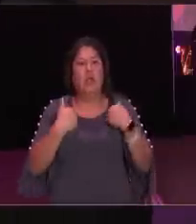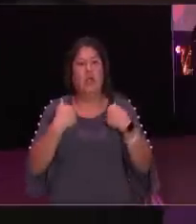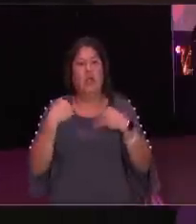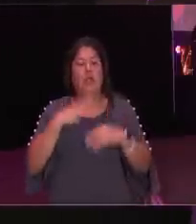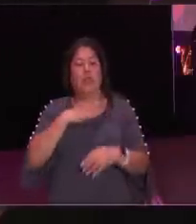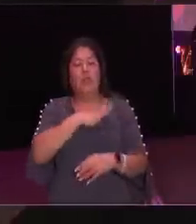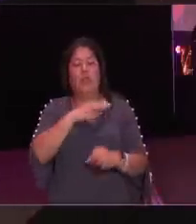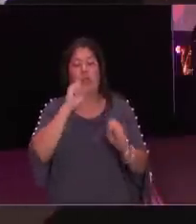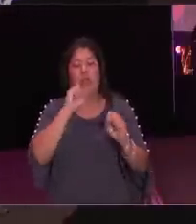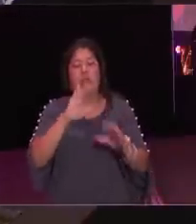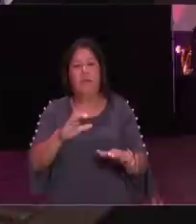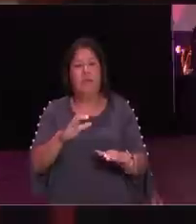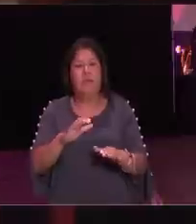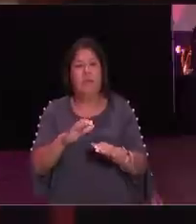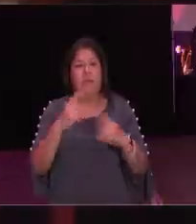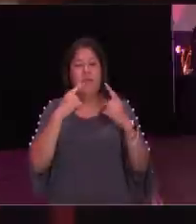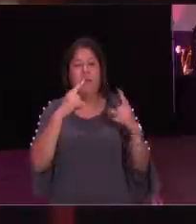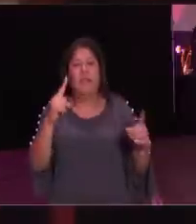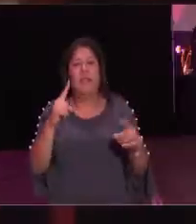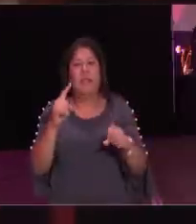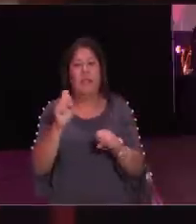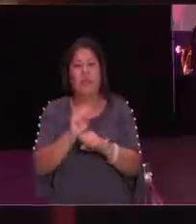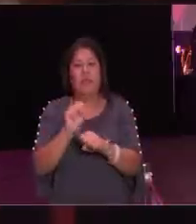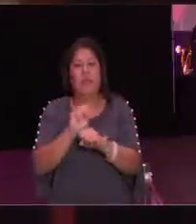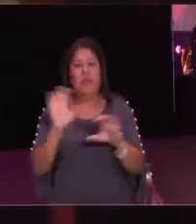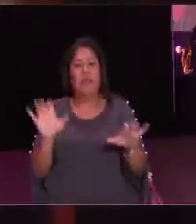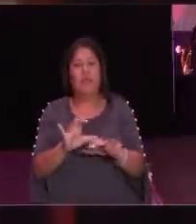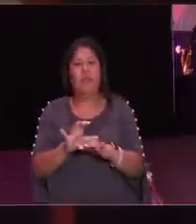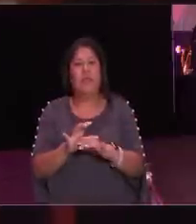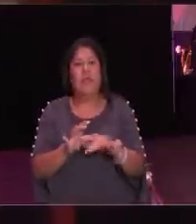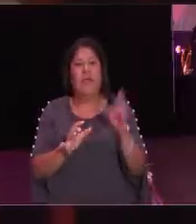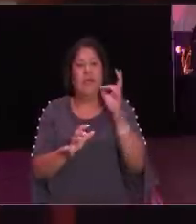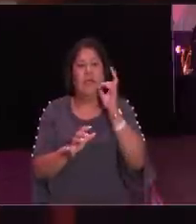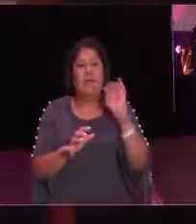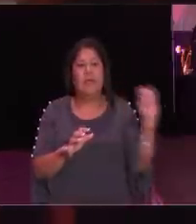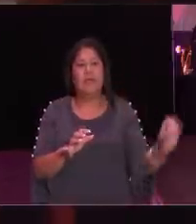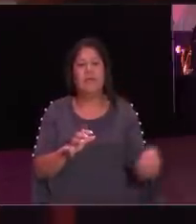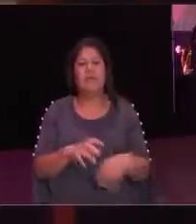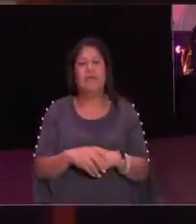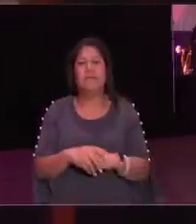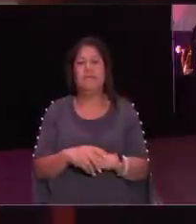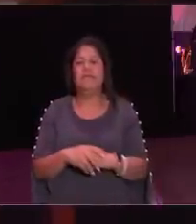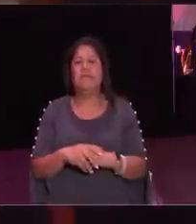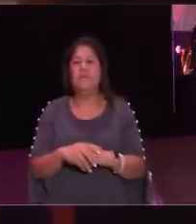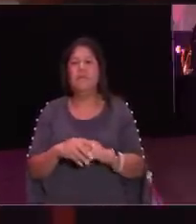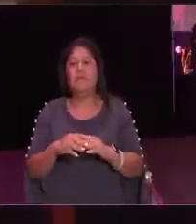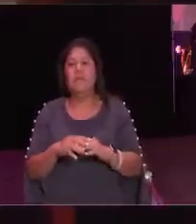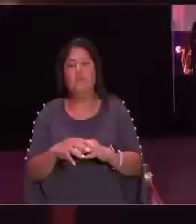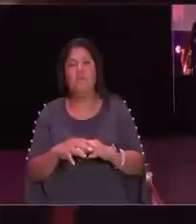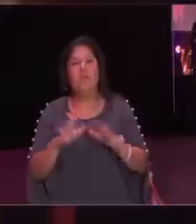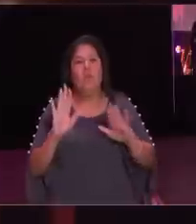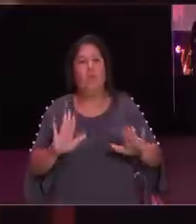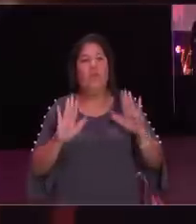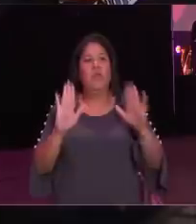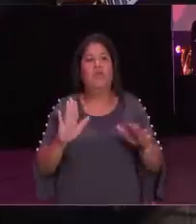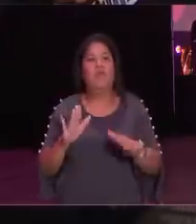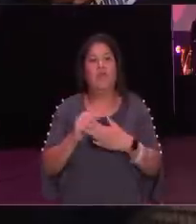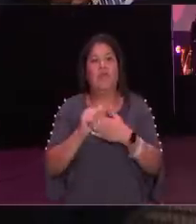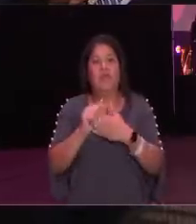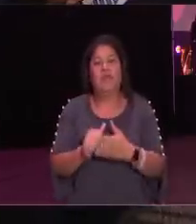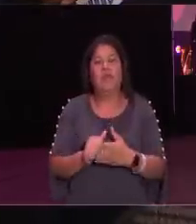Board. God bless them, the excellent job they are doing. Can we thank the Lord for them? Wonderful leadership,